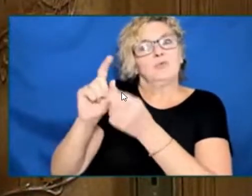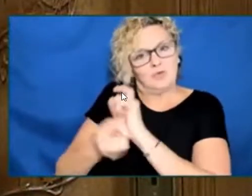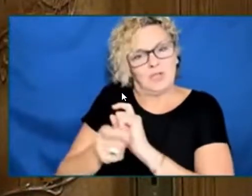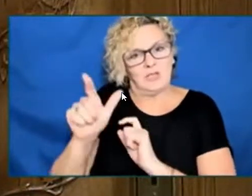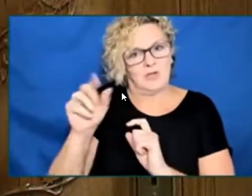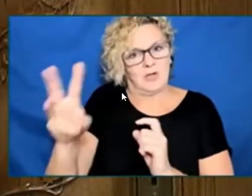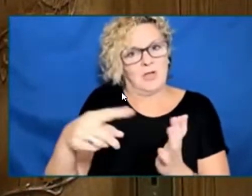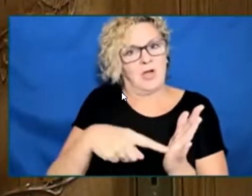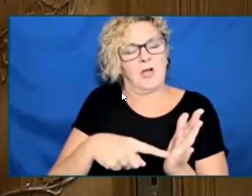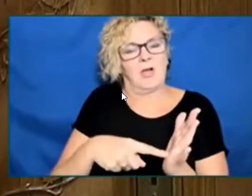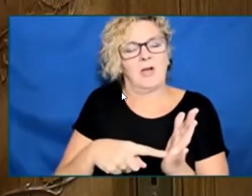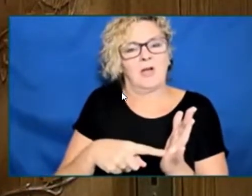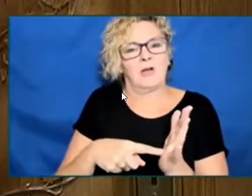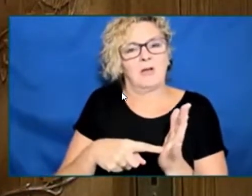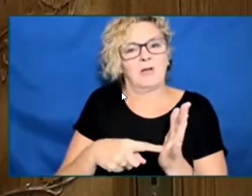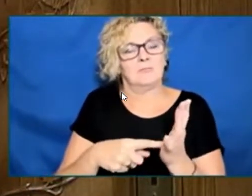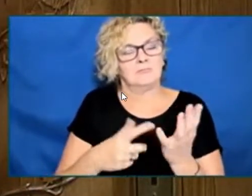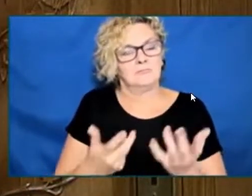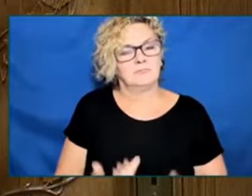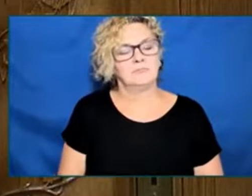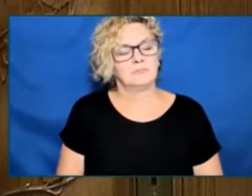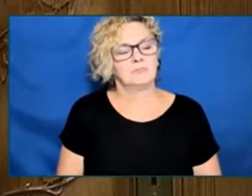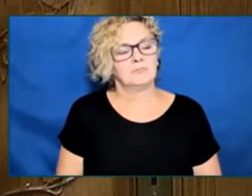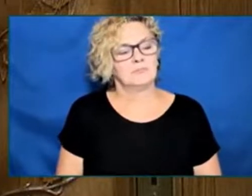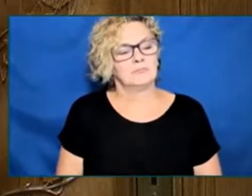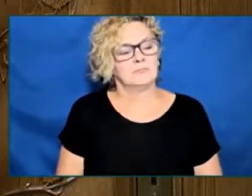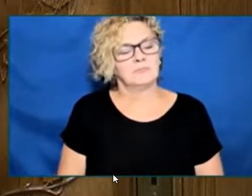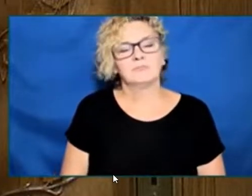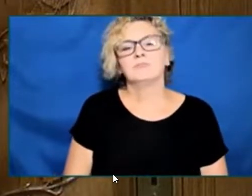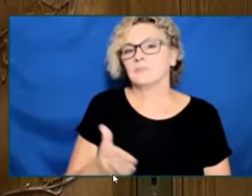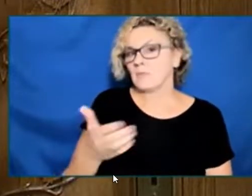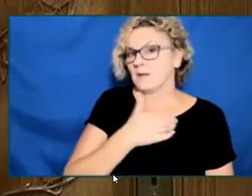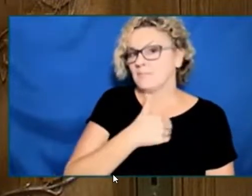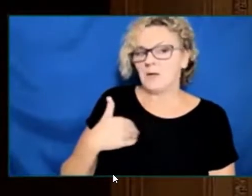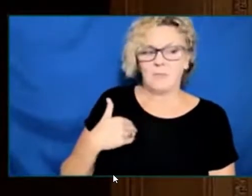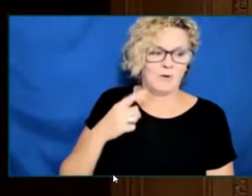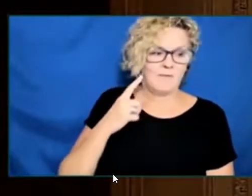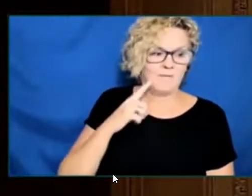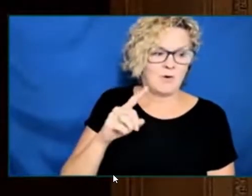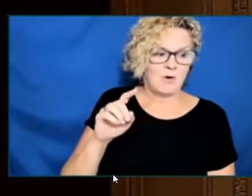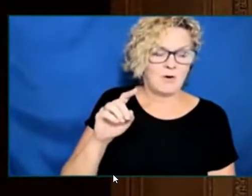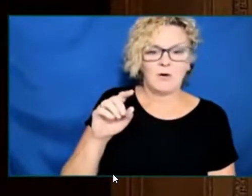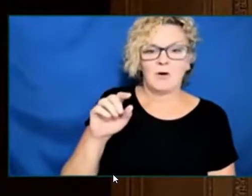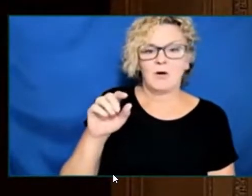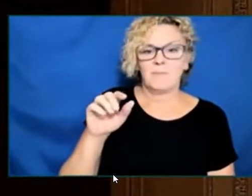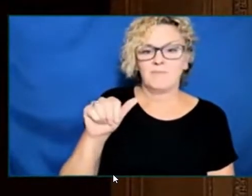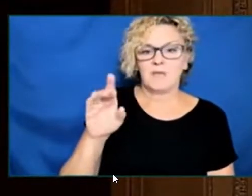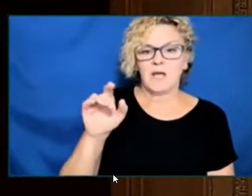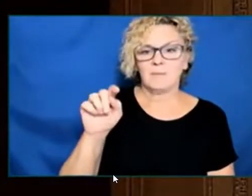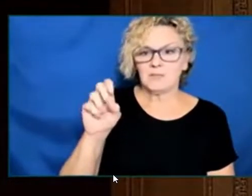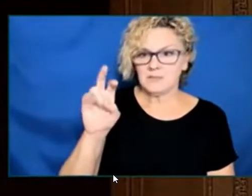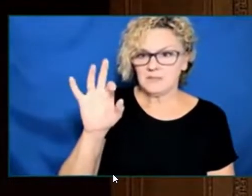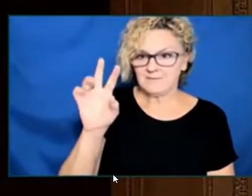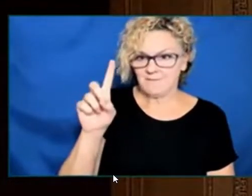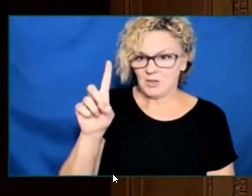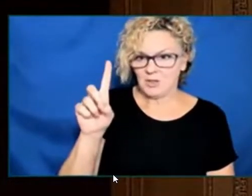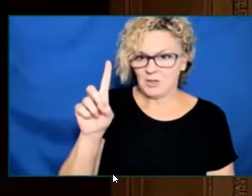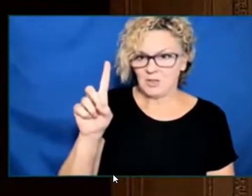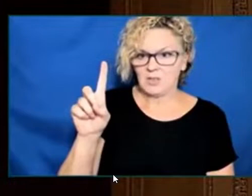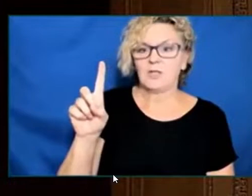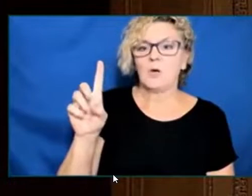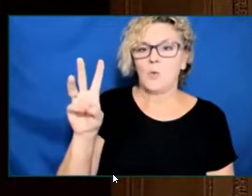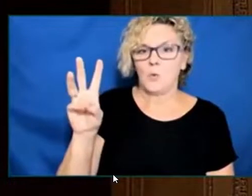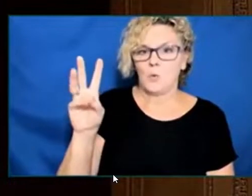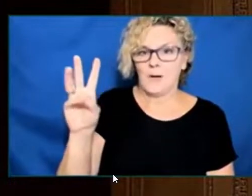Member for Abbotsford West. Thank you, Mr. Speaker. The attorney gave a relatively long answer